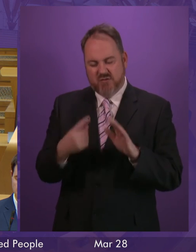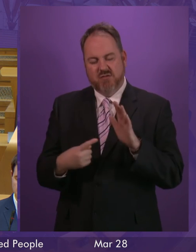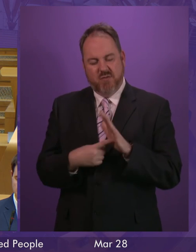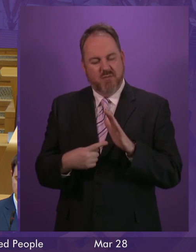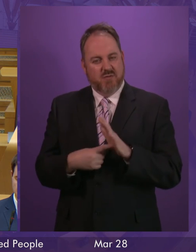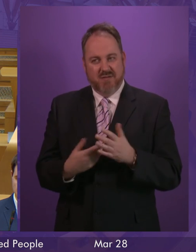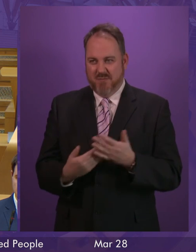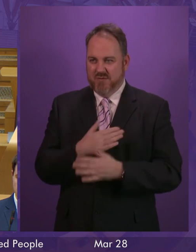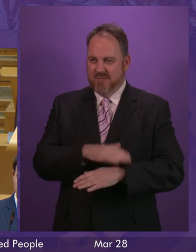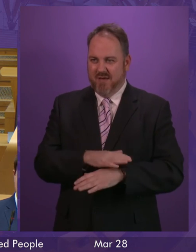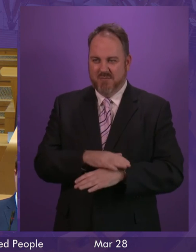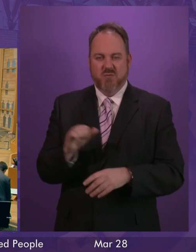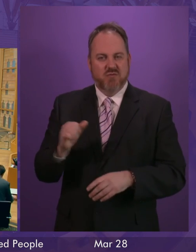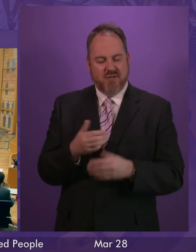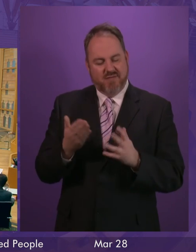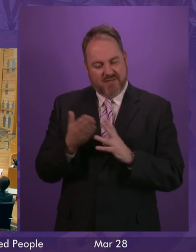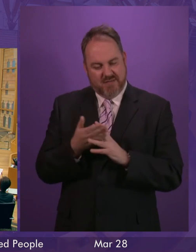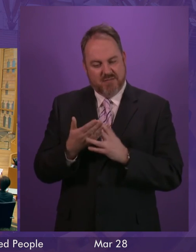allowed in modern day Scotland. Thank you.